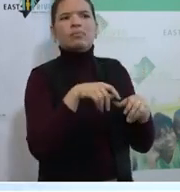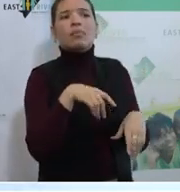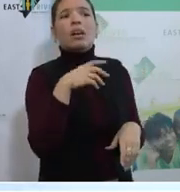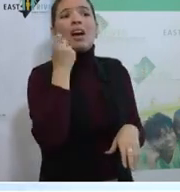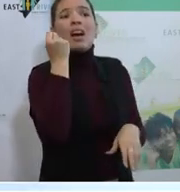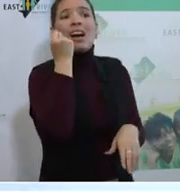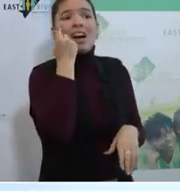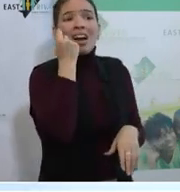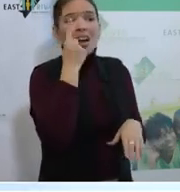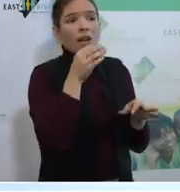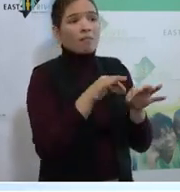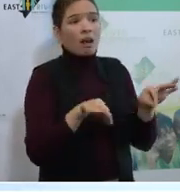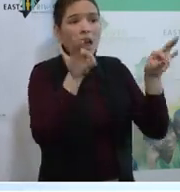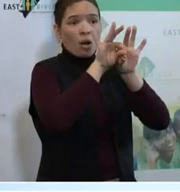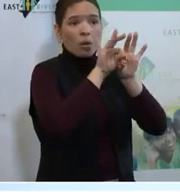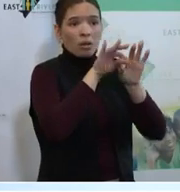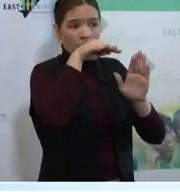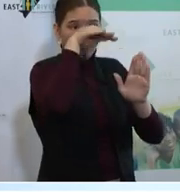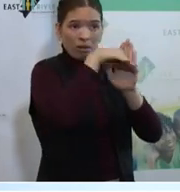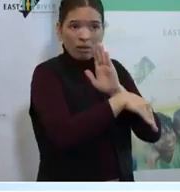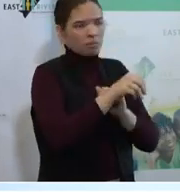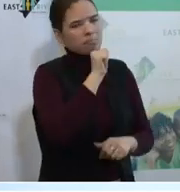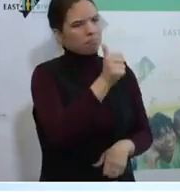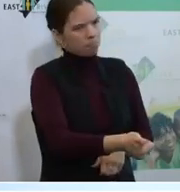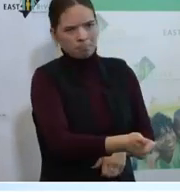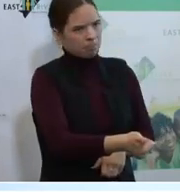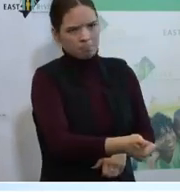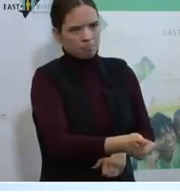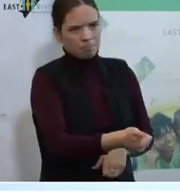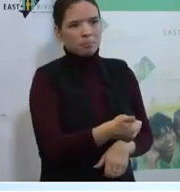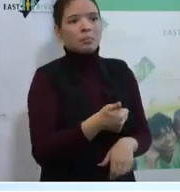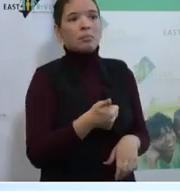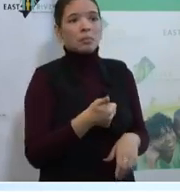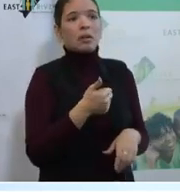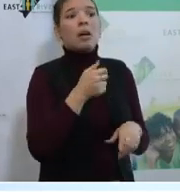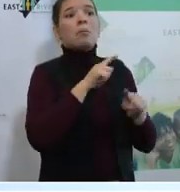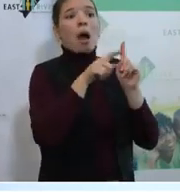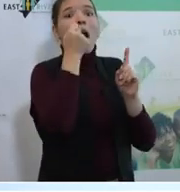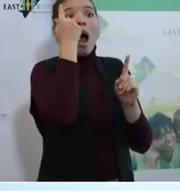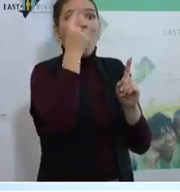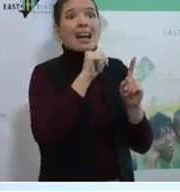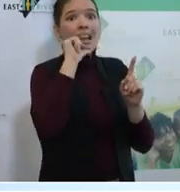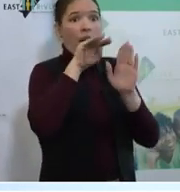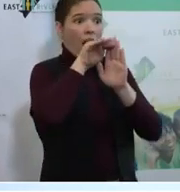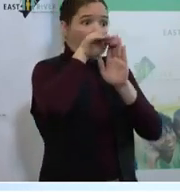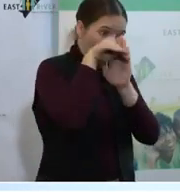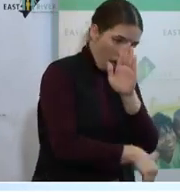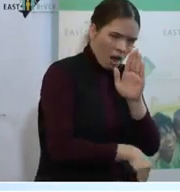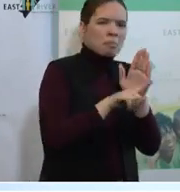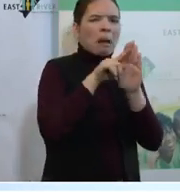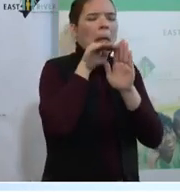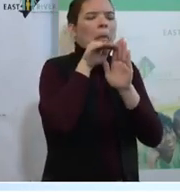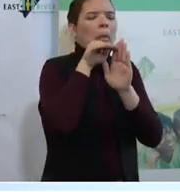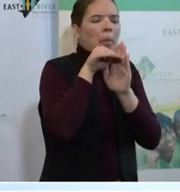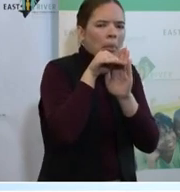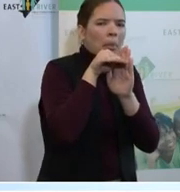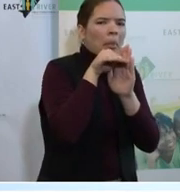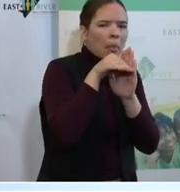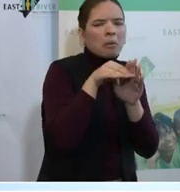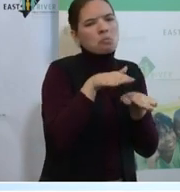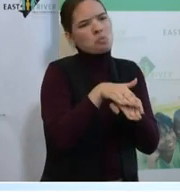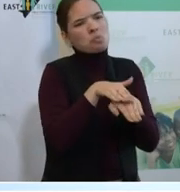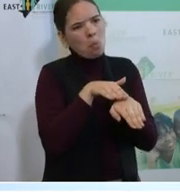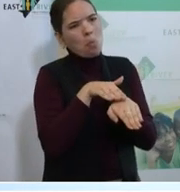the CFO had estimated. They did decrease, but not as much as they could have. And we continue to